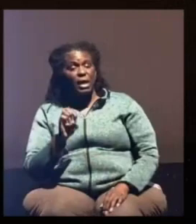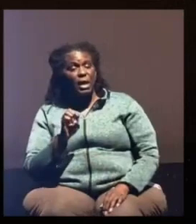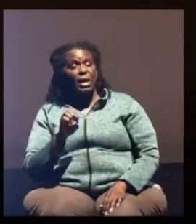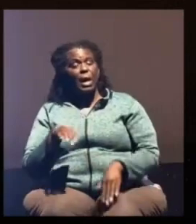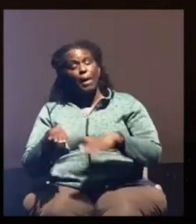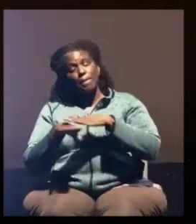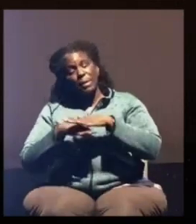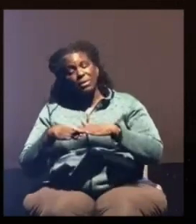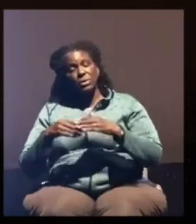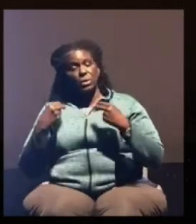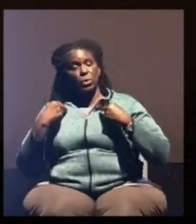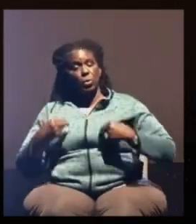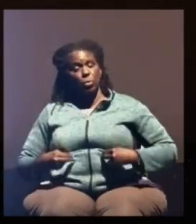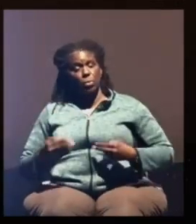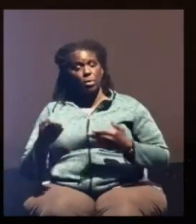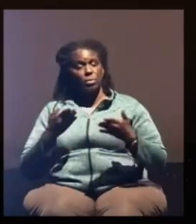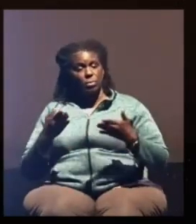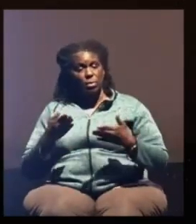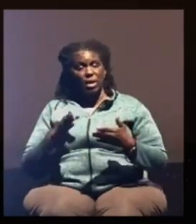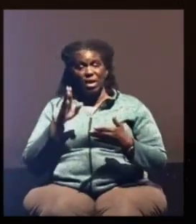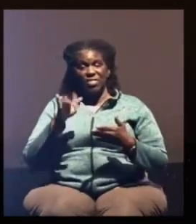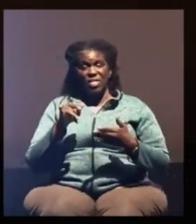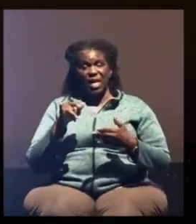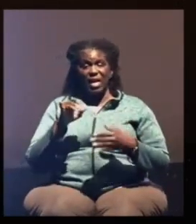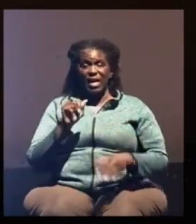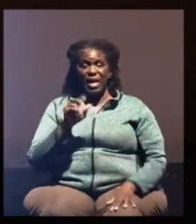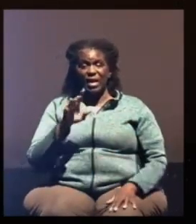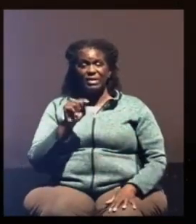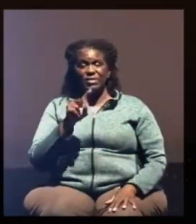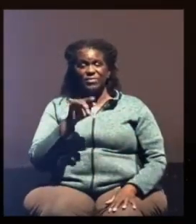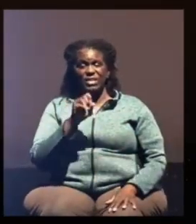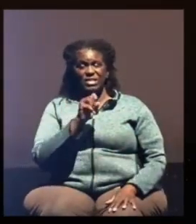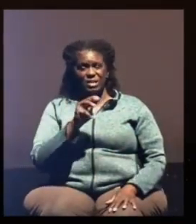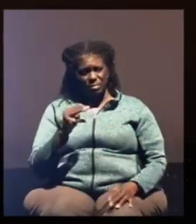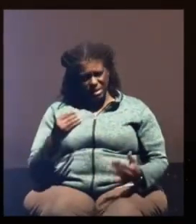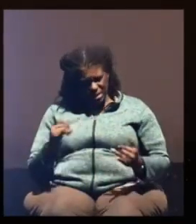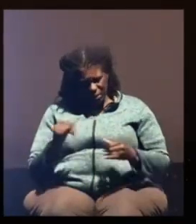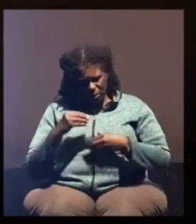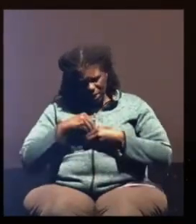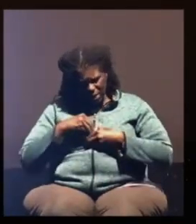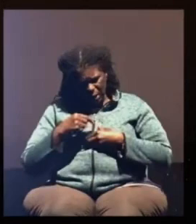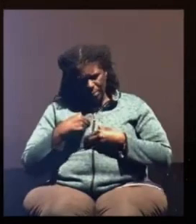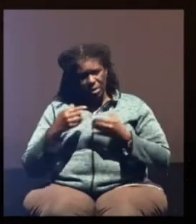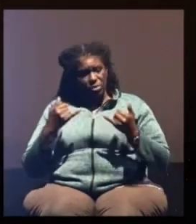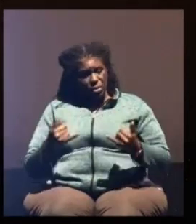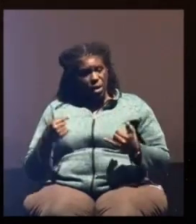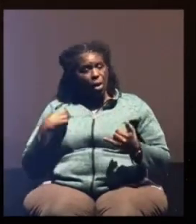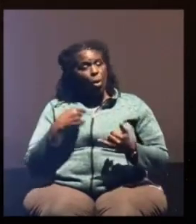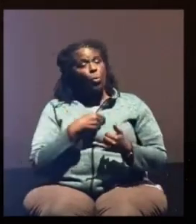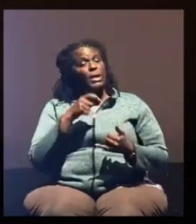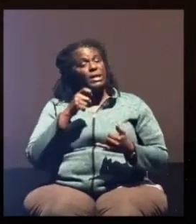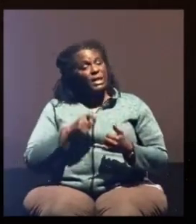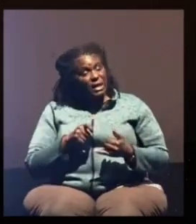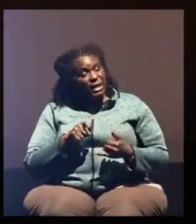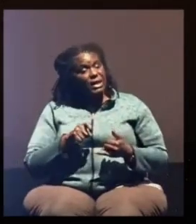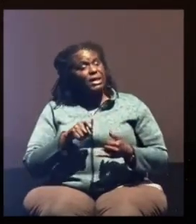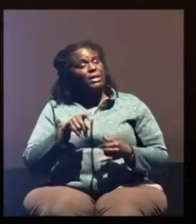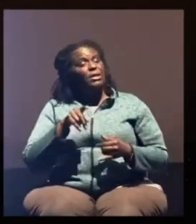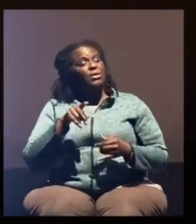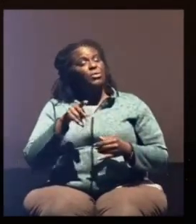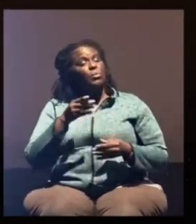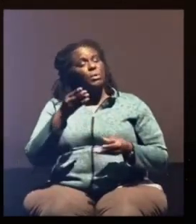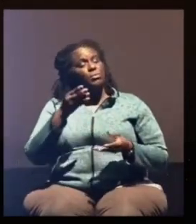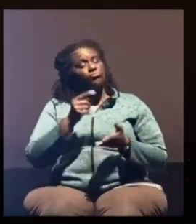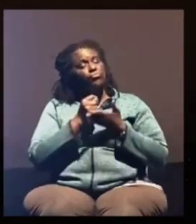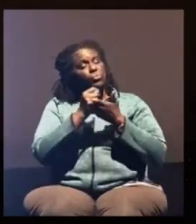human services. This activism still lives with me today. We should all be treated with kindness, respect, and basic